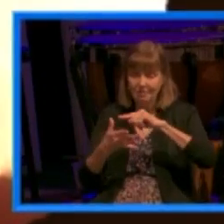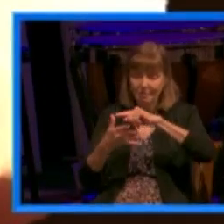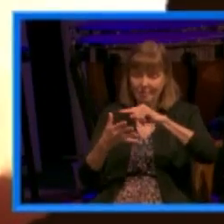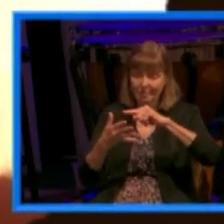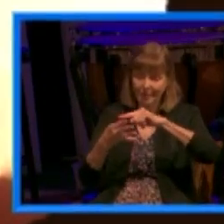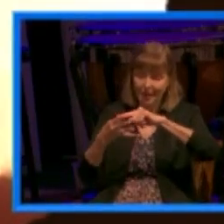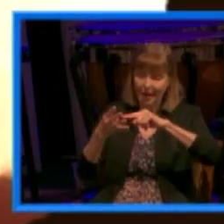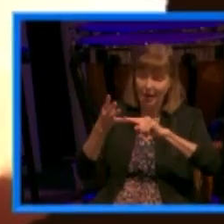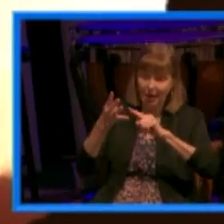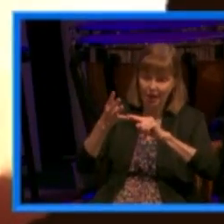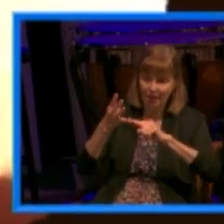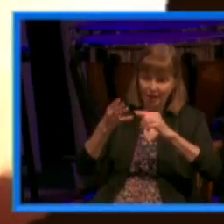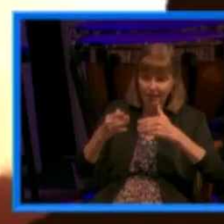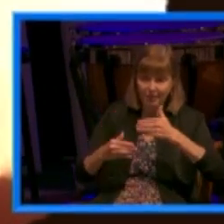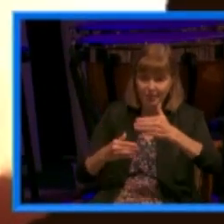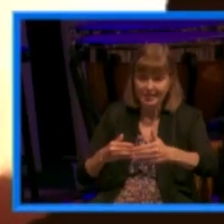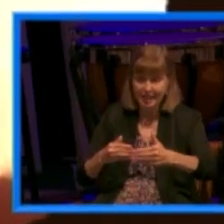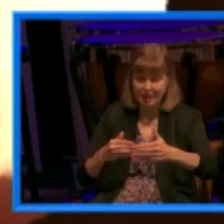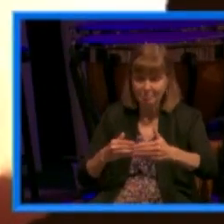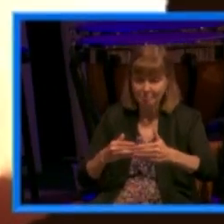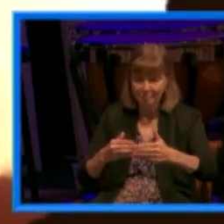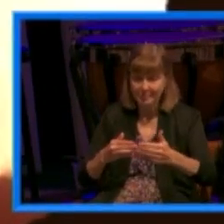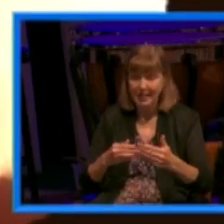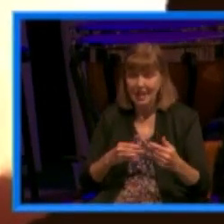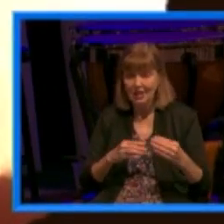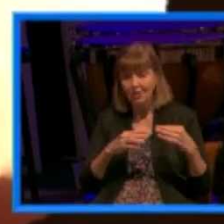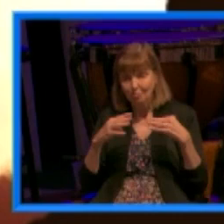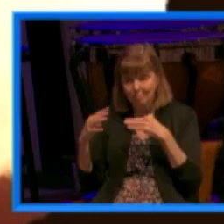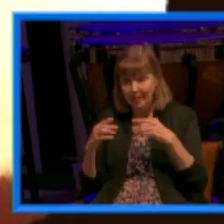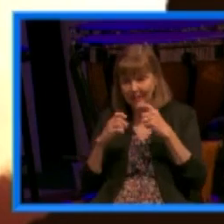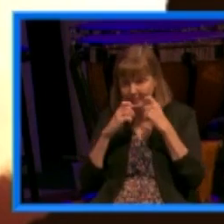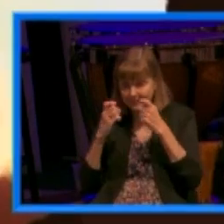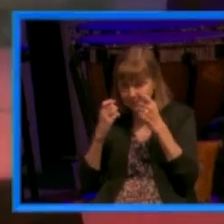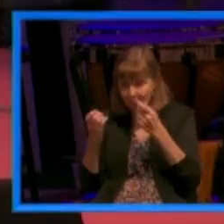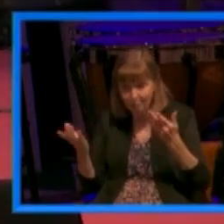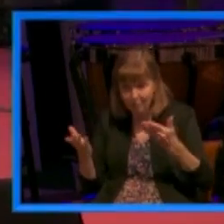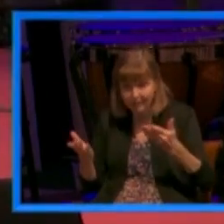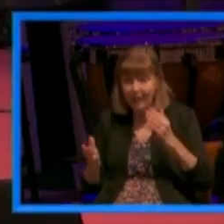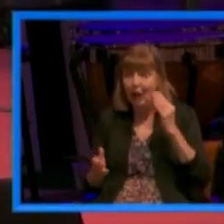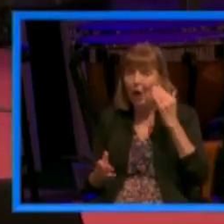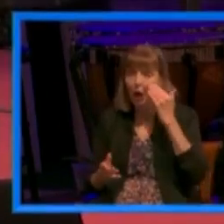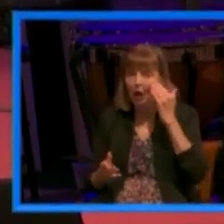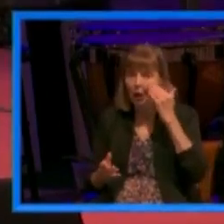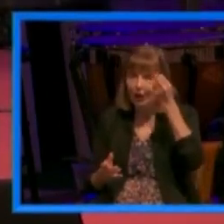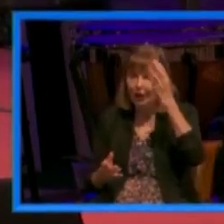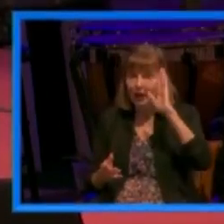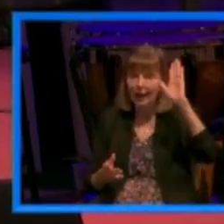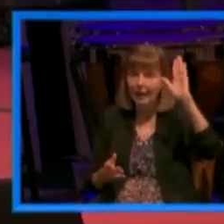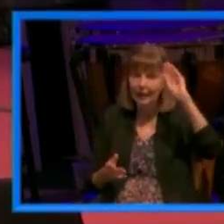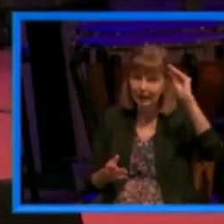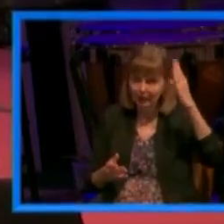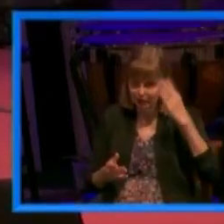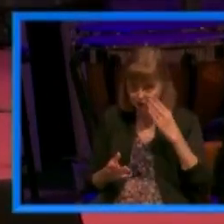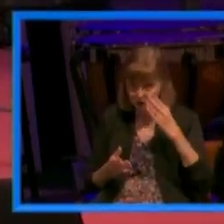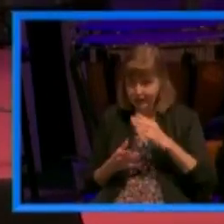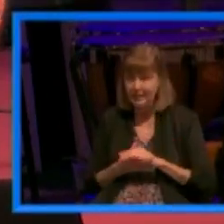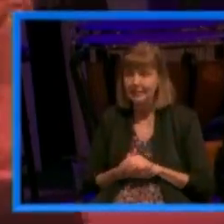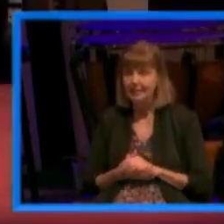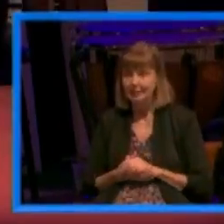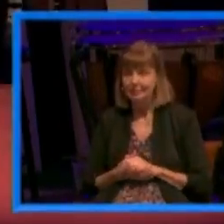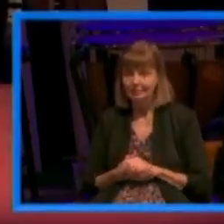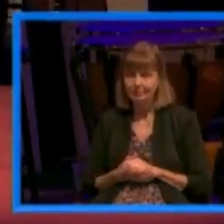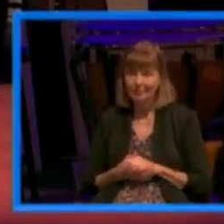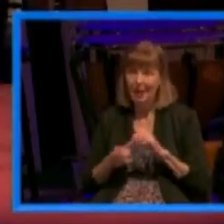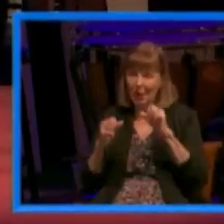Because God did not forget Hagar. In fact, he gives her a son, Ishmael. Now, we could go into a further study